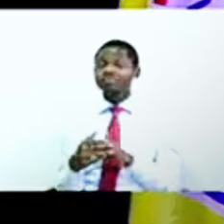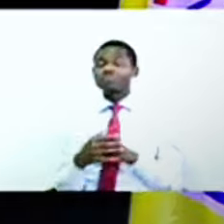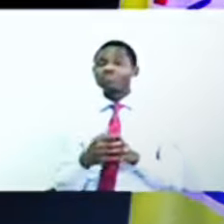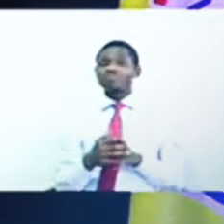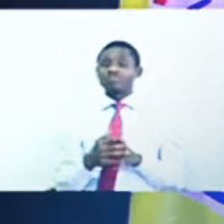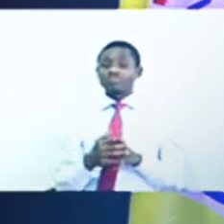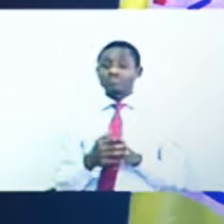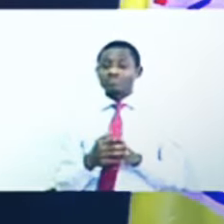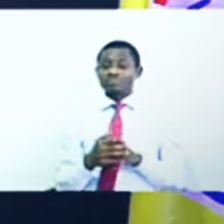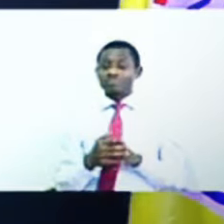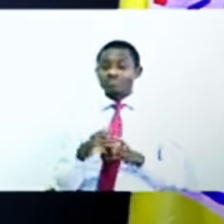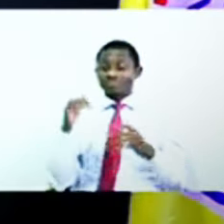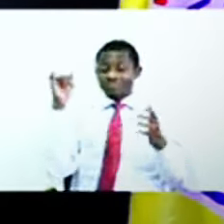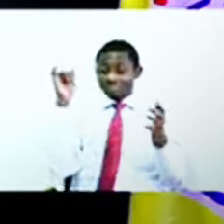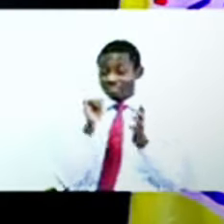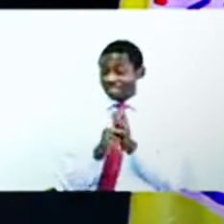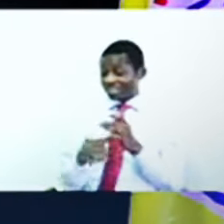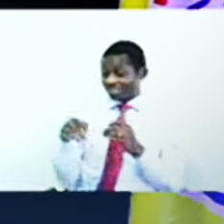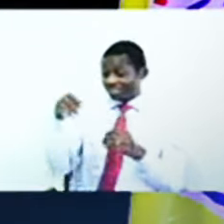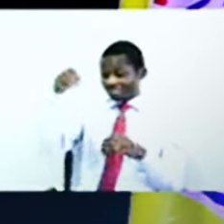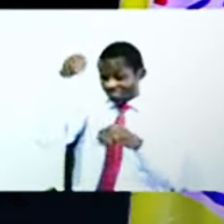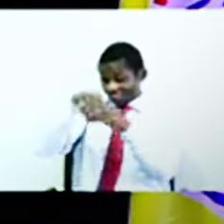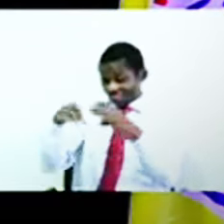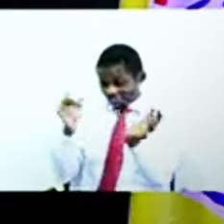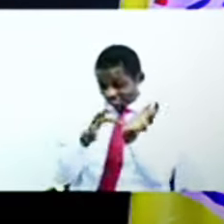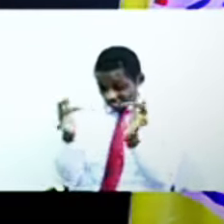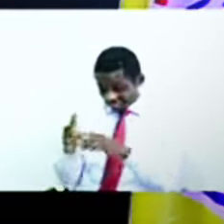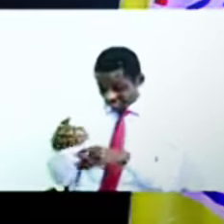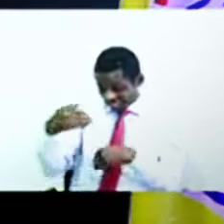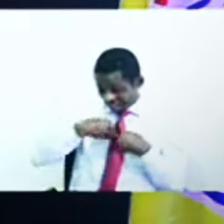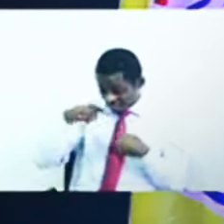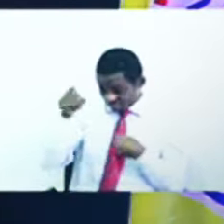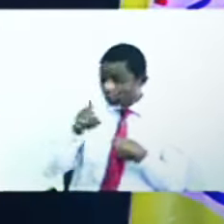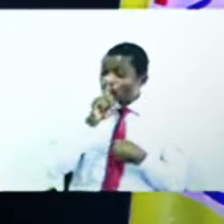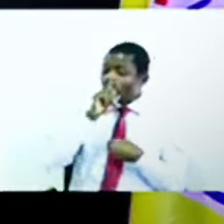concerning now, him, that life, eternal life, is found only in this one.